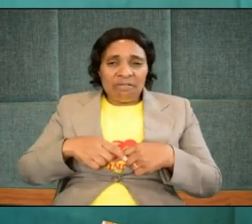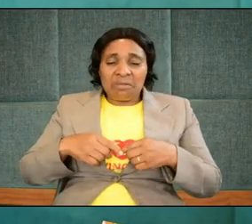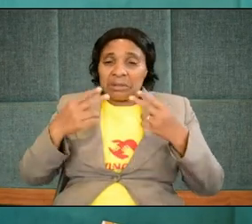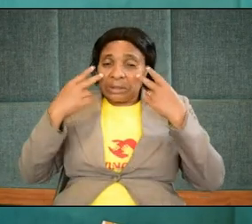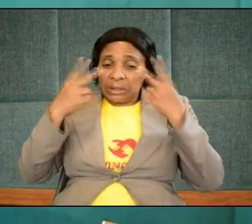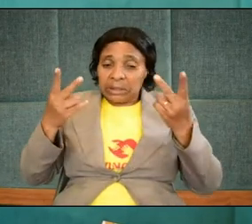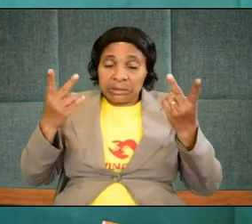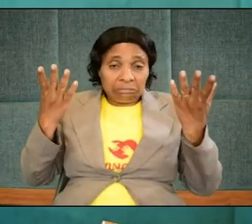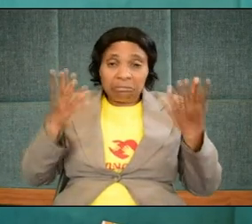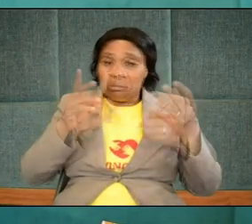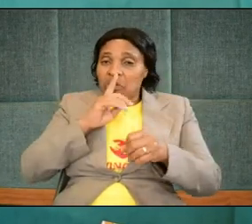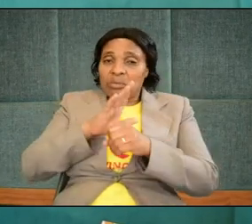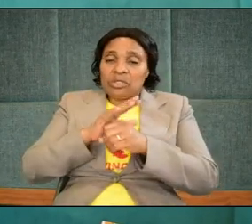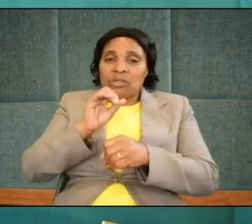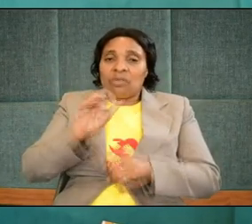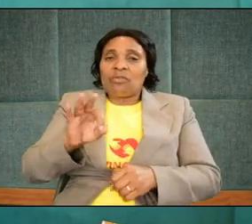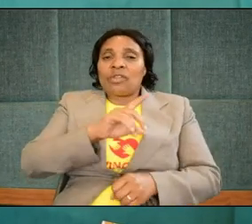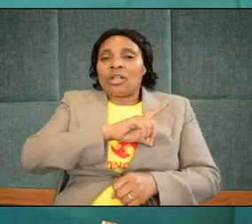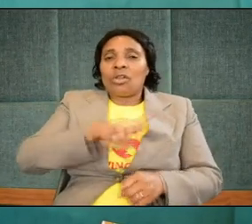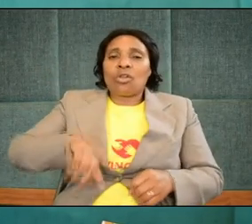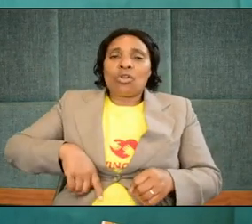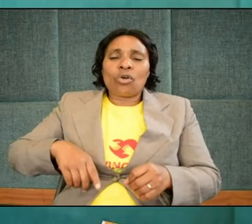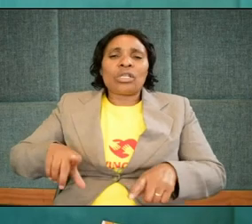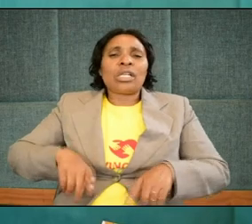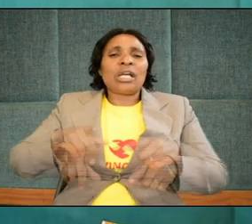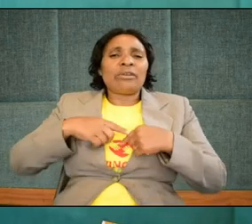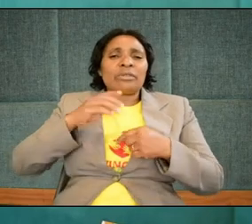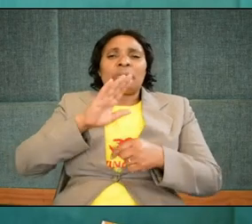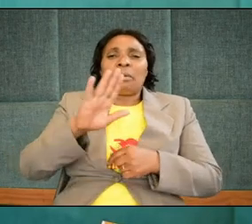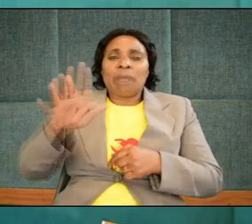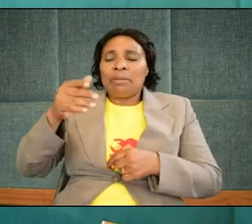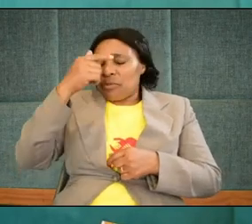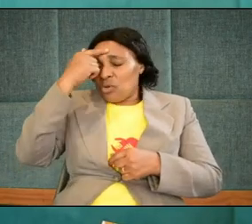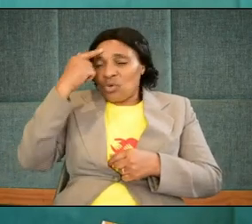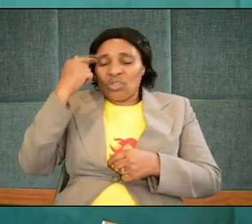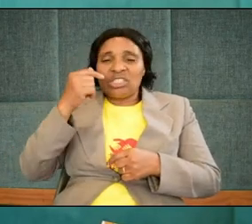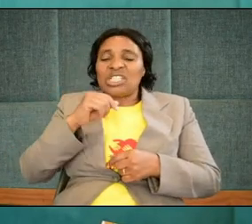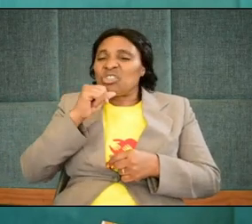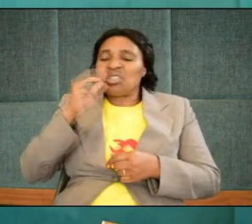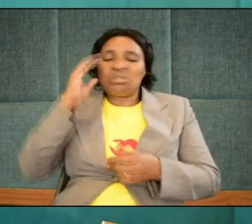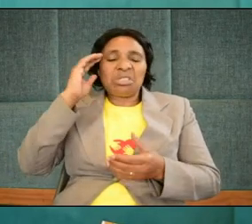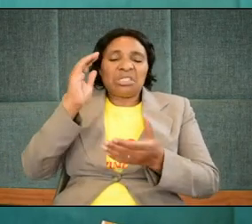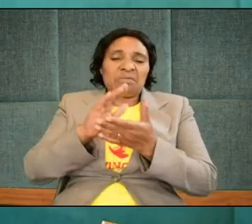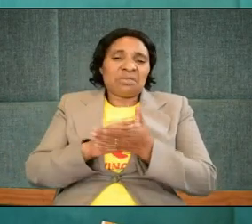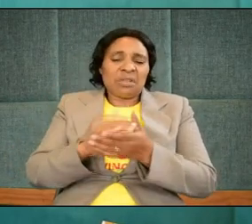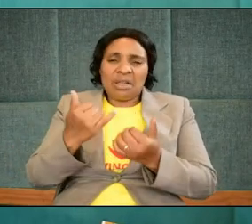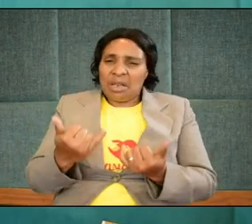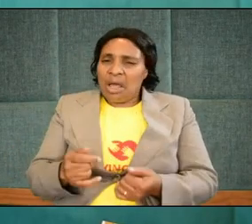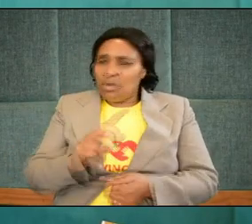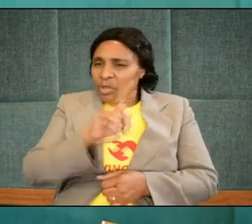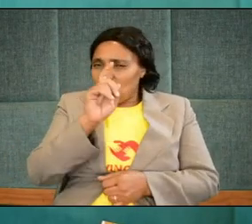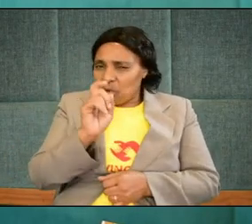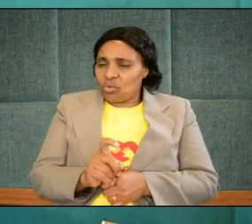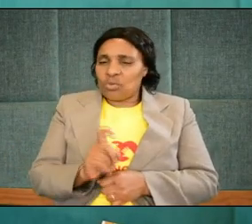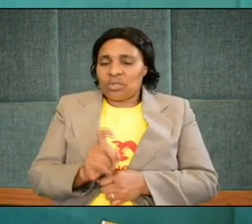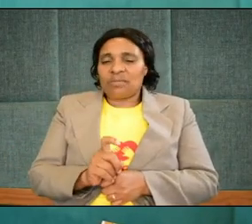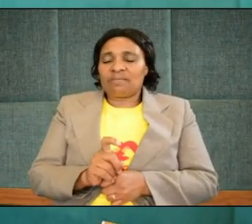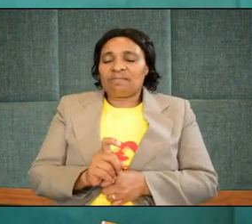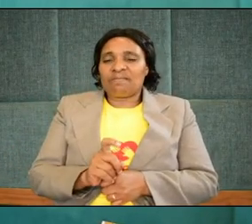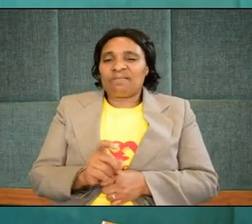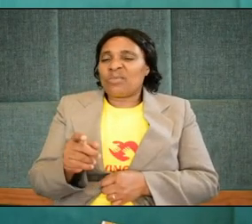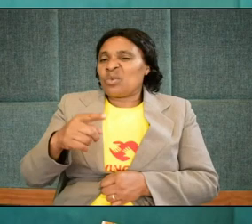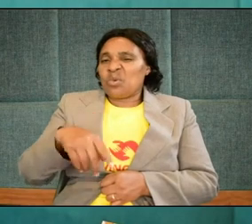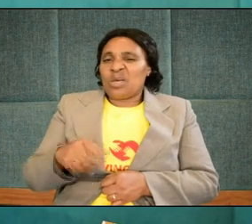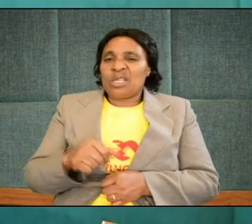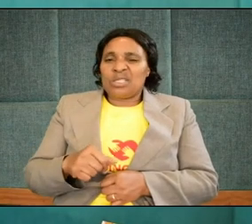see the promises of the Lord fulfilled in their lives because of their unbelief. And, you know, it's a question to us,